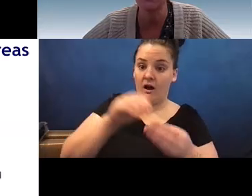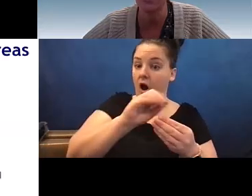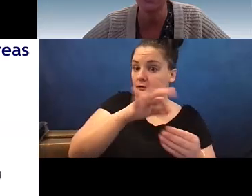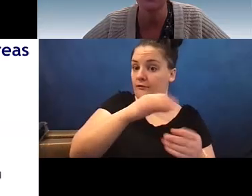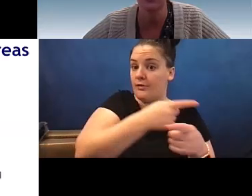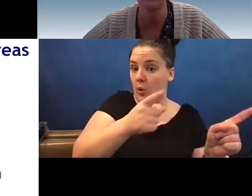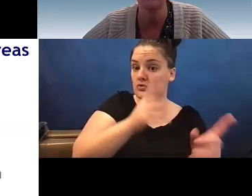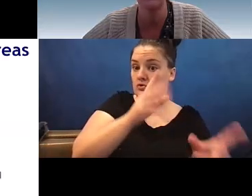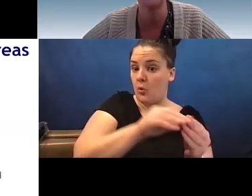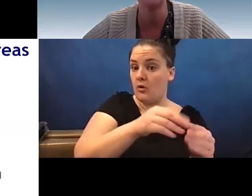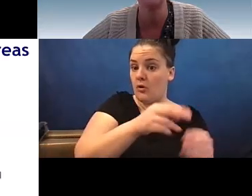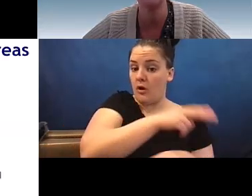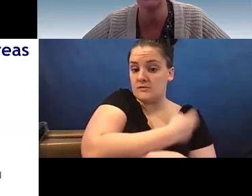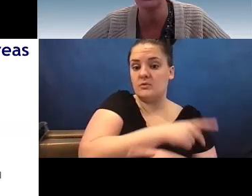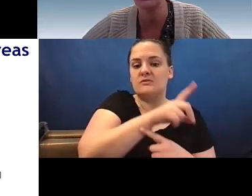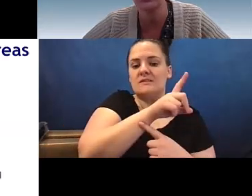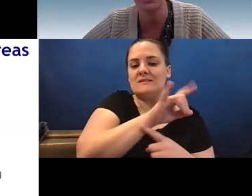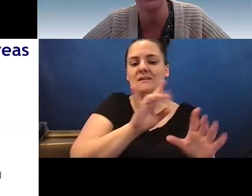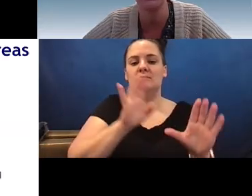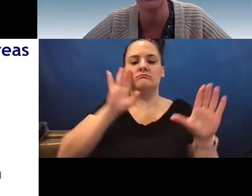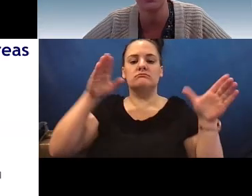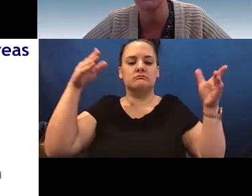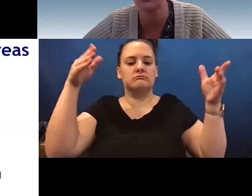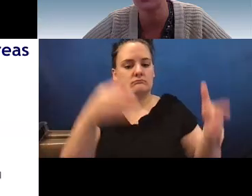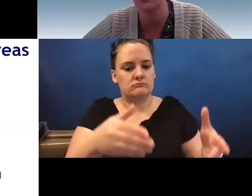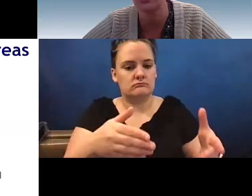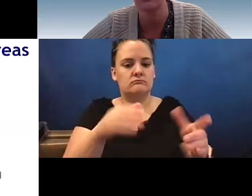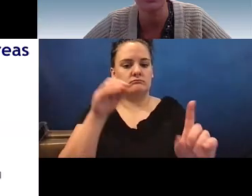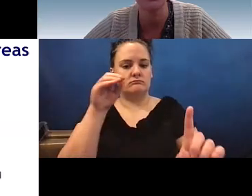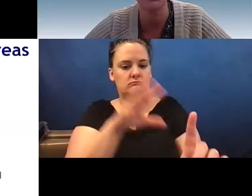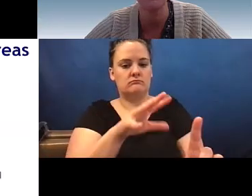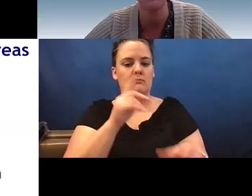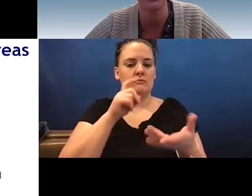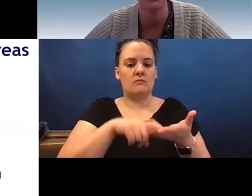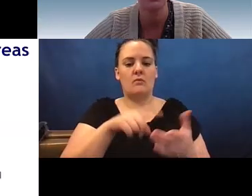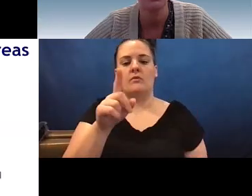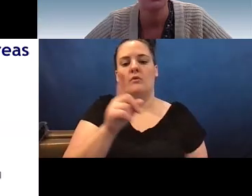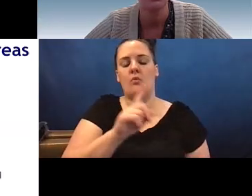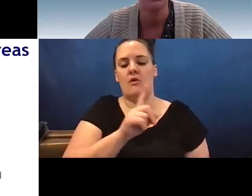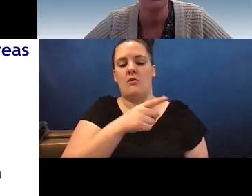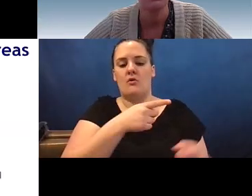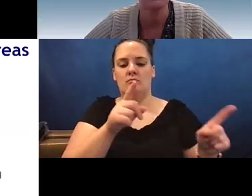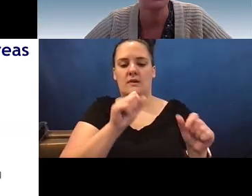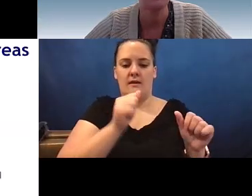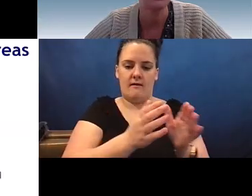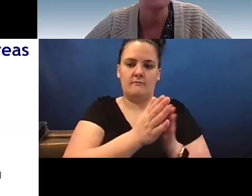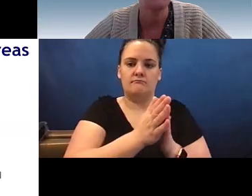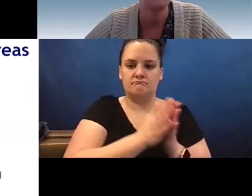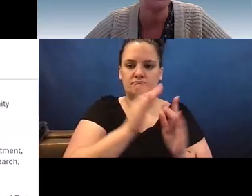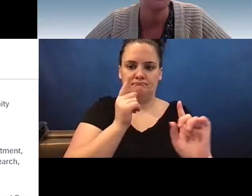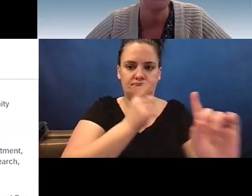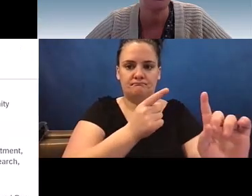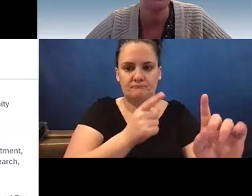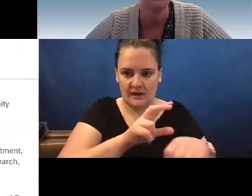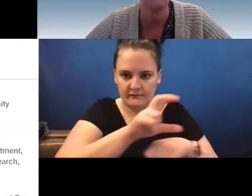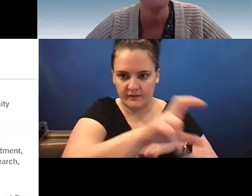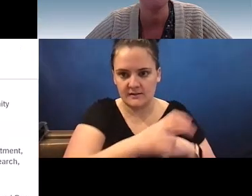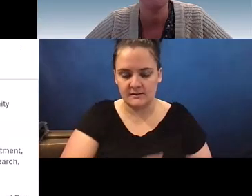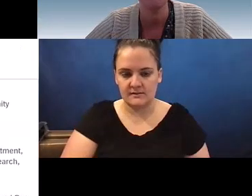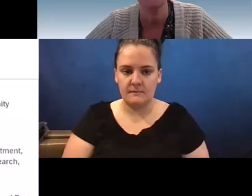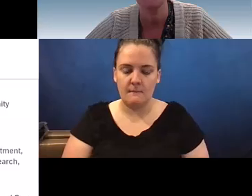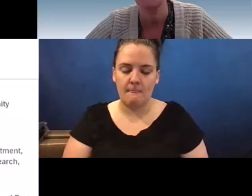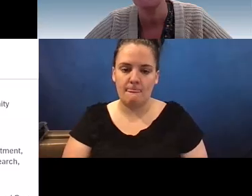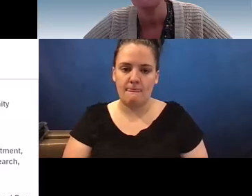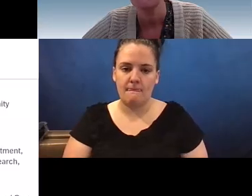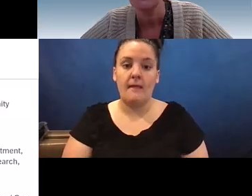differently classified to help communities fully understand the hospital's community investments. Next slide, please.